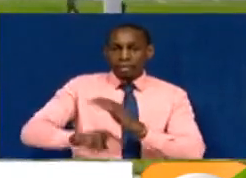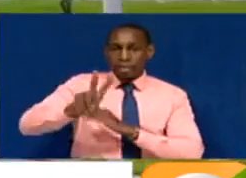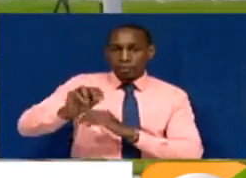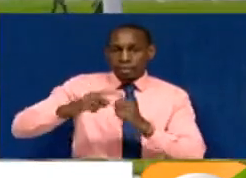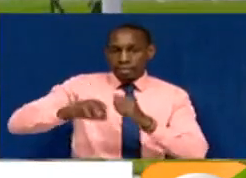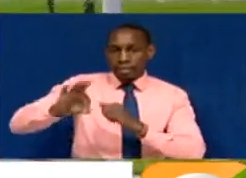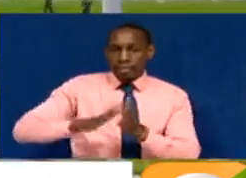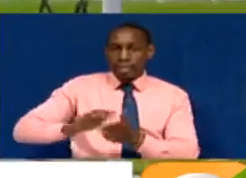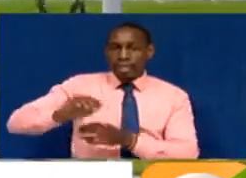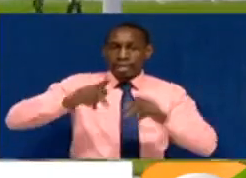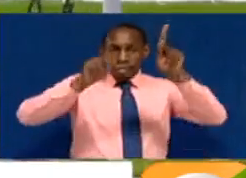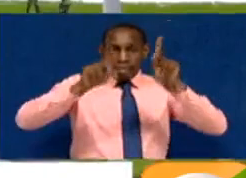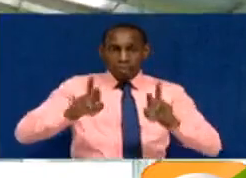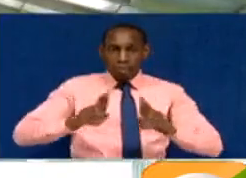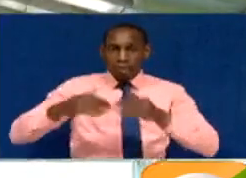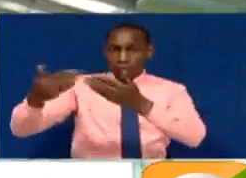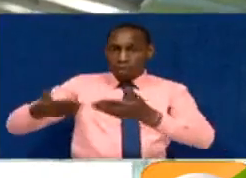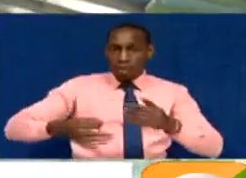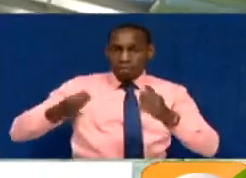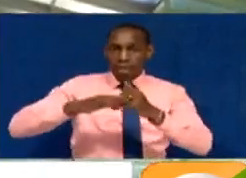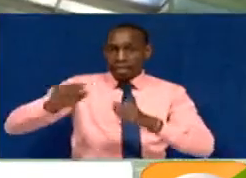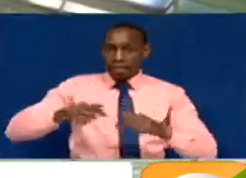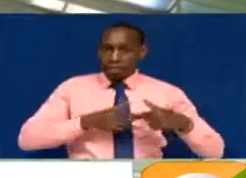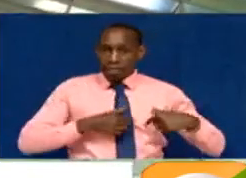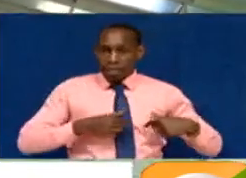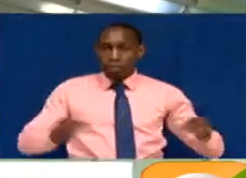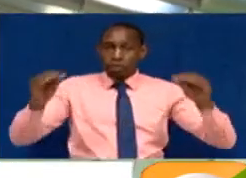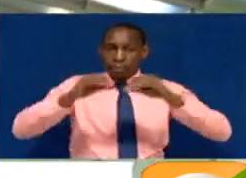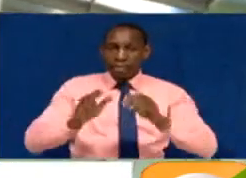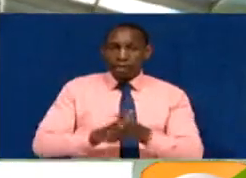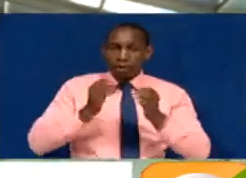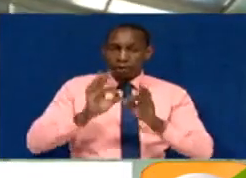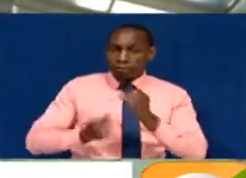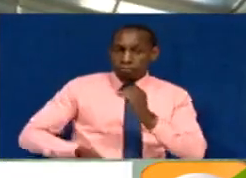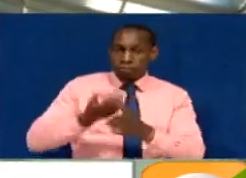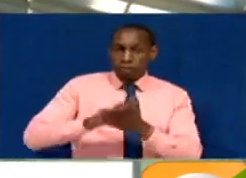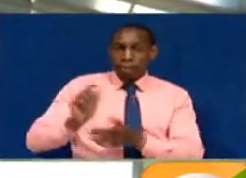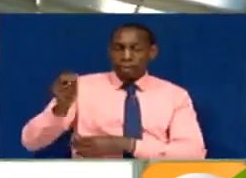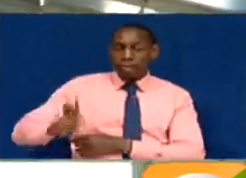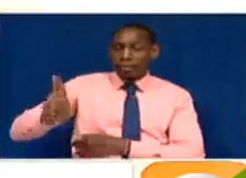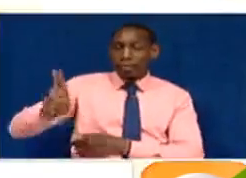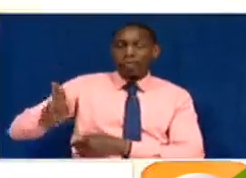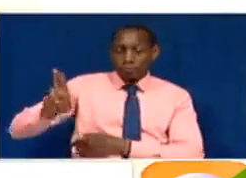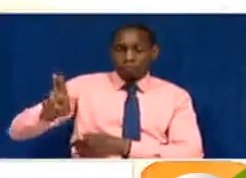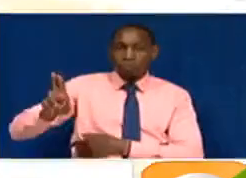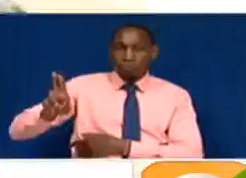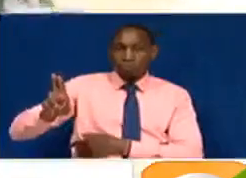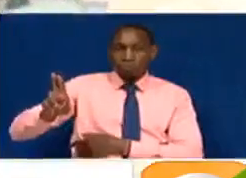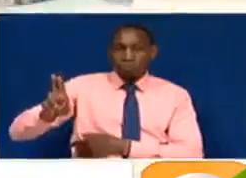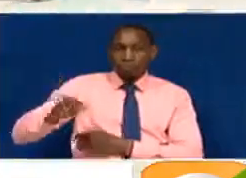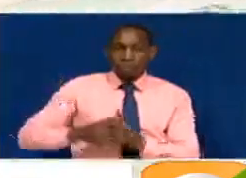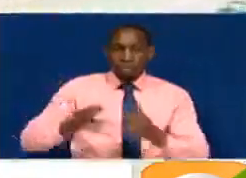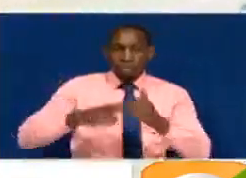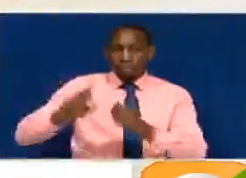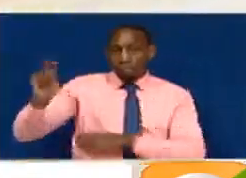2063. The county is set to host more than 8,000 delegates for the summit, which will be officially opened by President Uhuru Kenyatta. At least